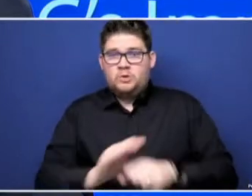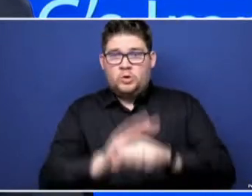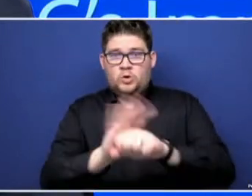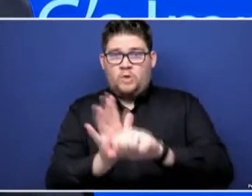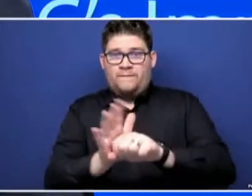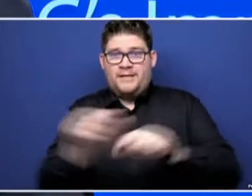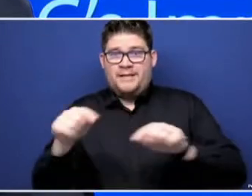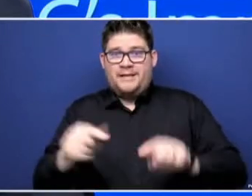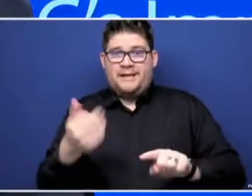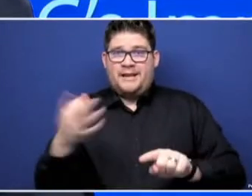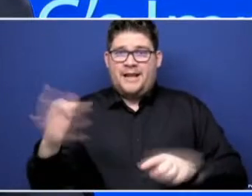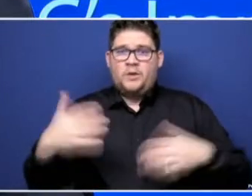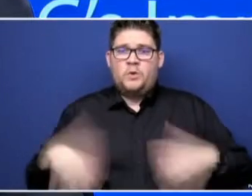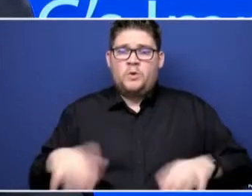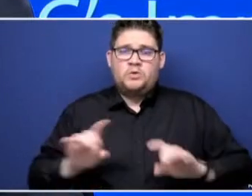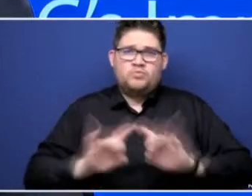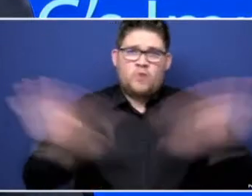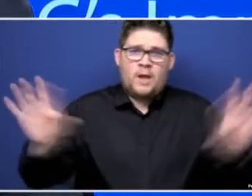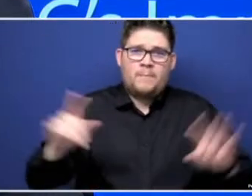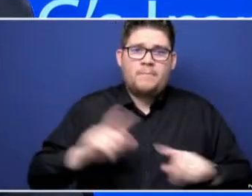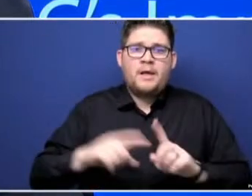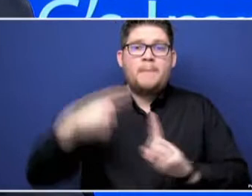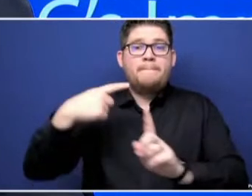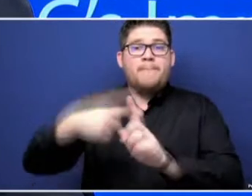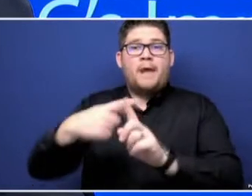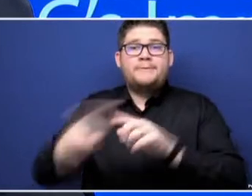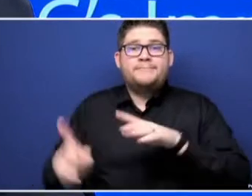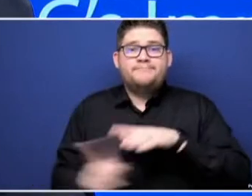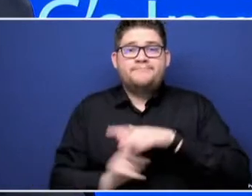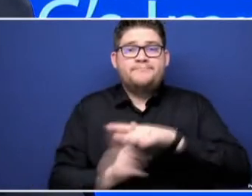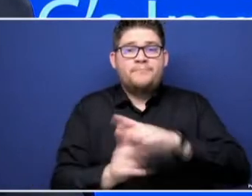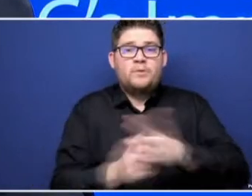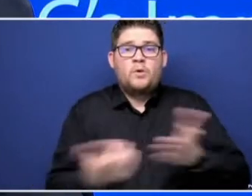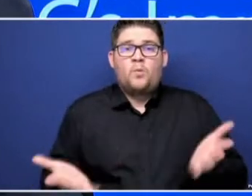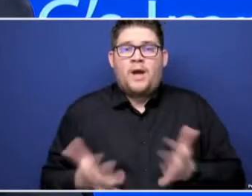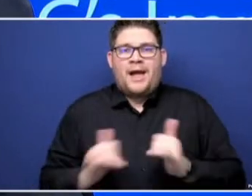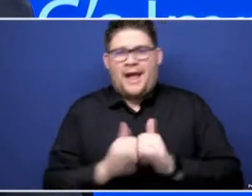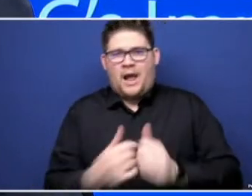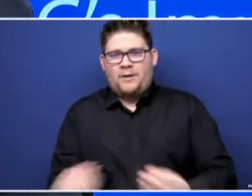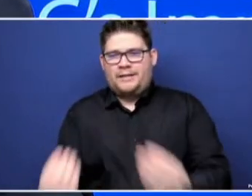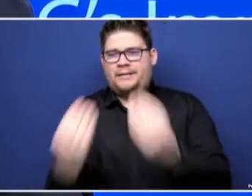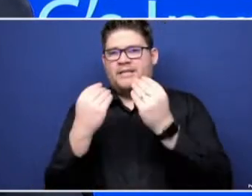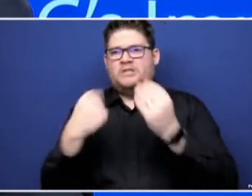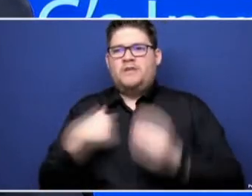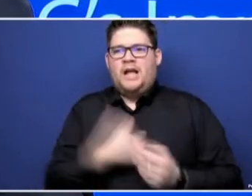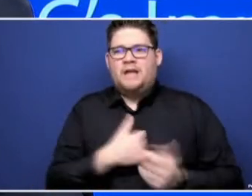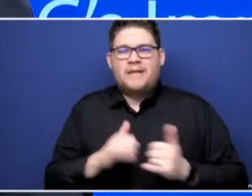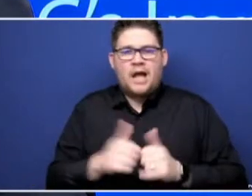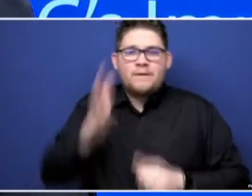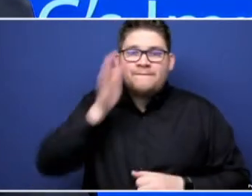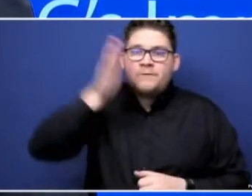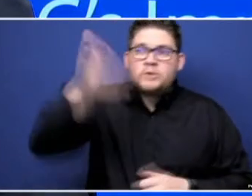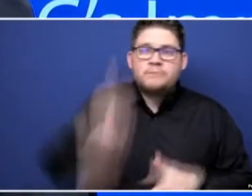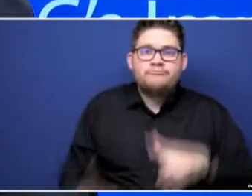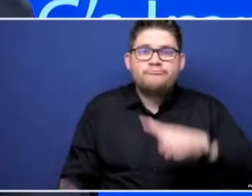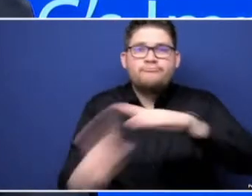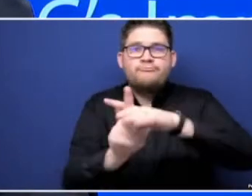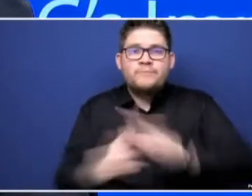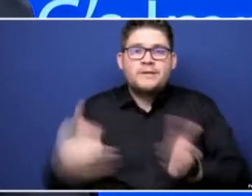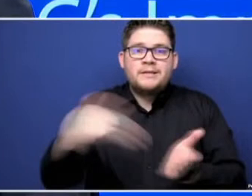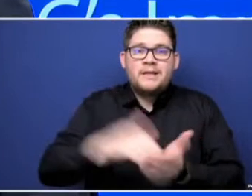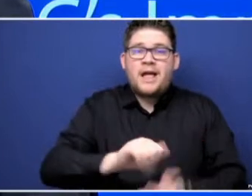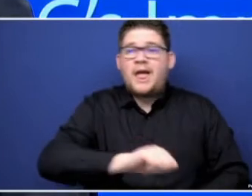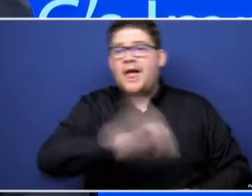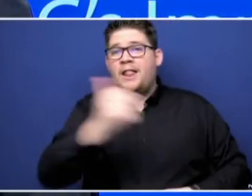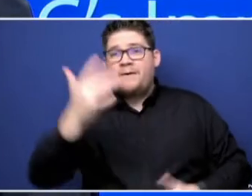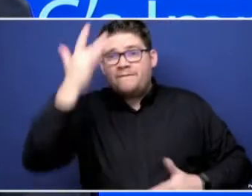business model of media at all sizes and levels. So I'm just wondering if the BC budget, if you'll be looking at some sort of